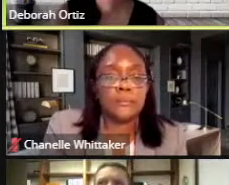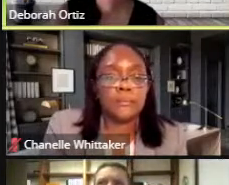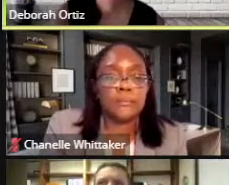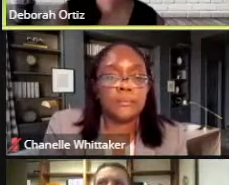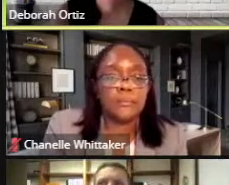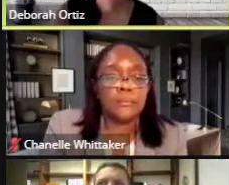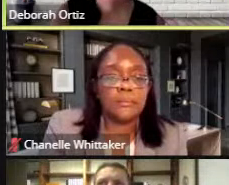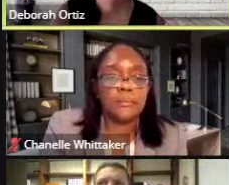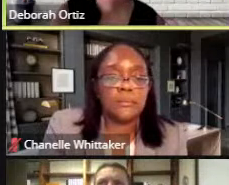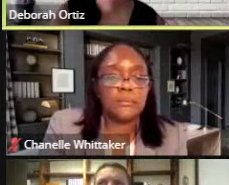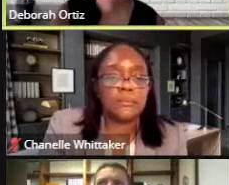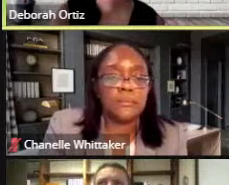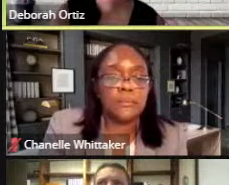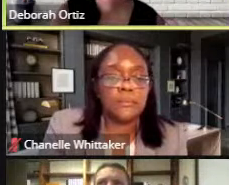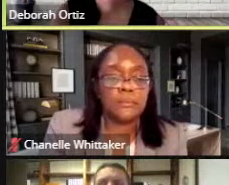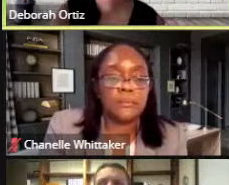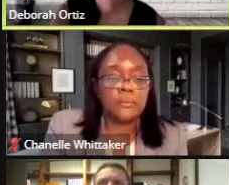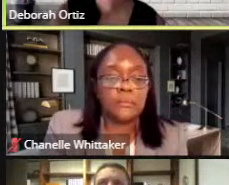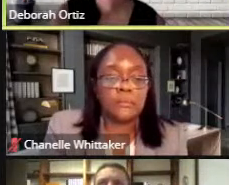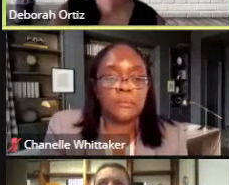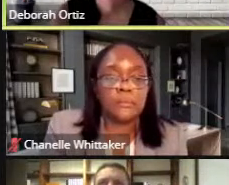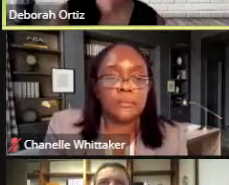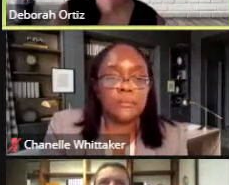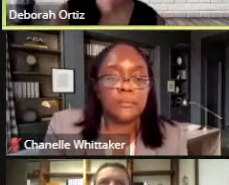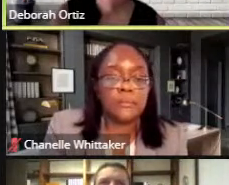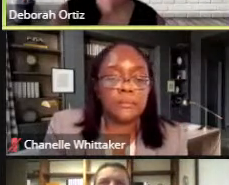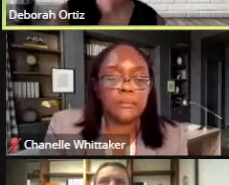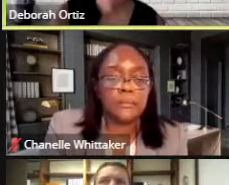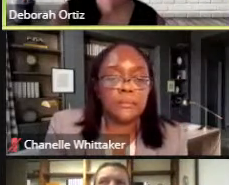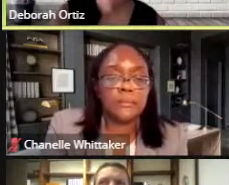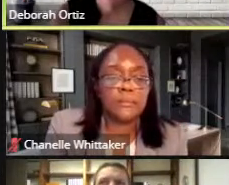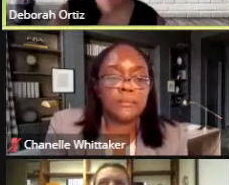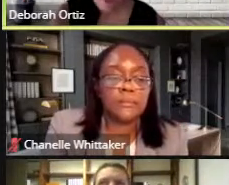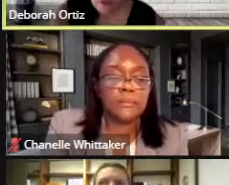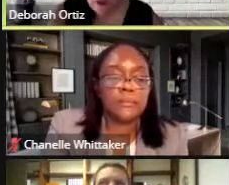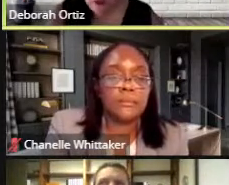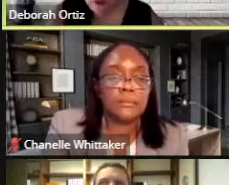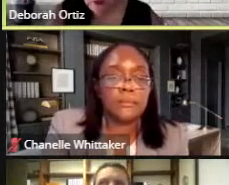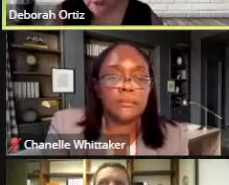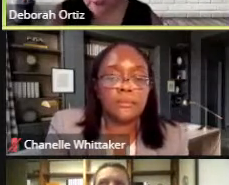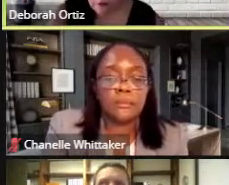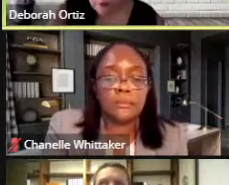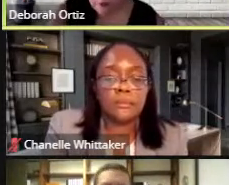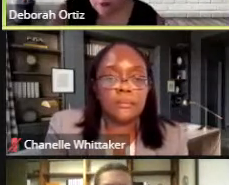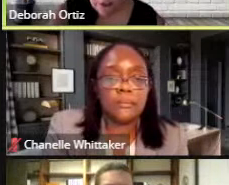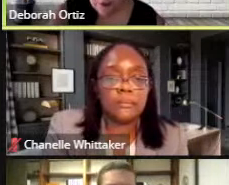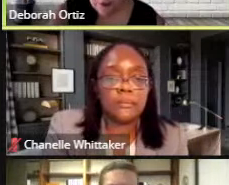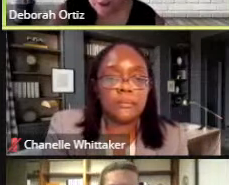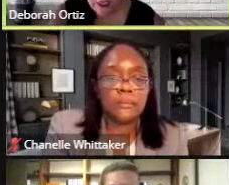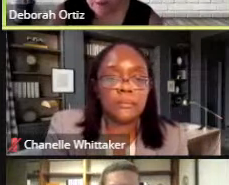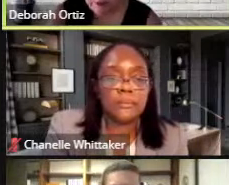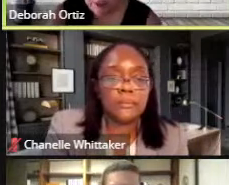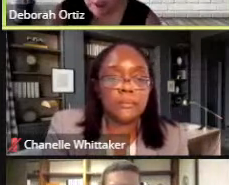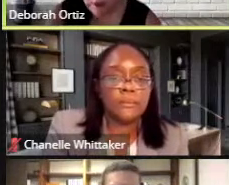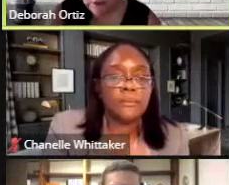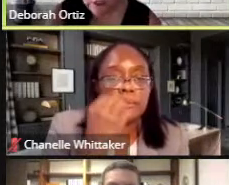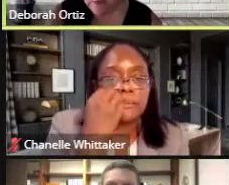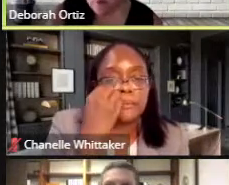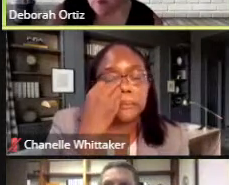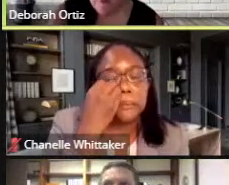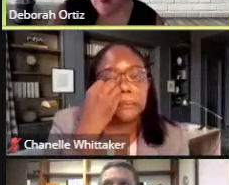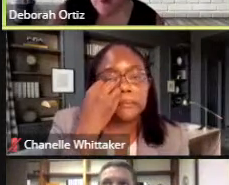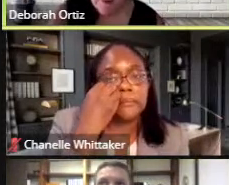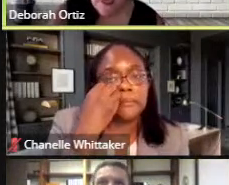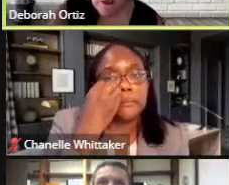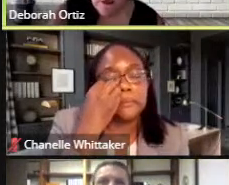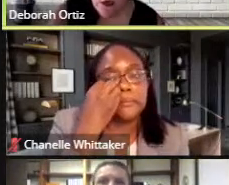I take the vaccine is just very disheartening. So that's it. Thank you for your time. We have